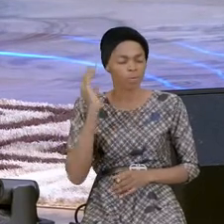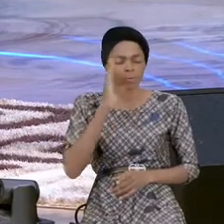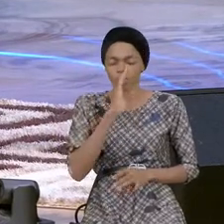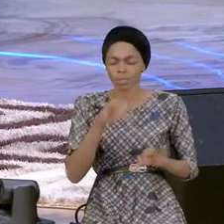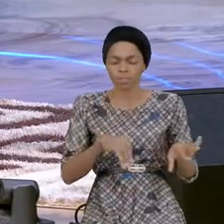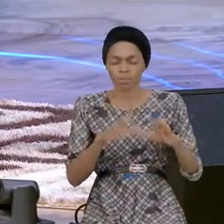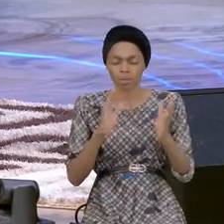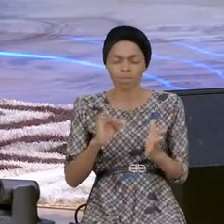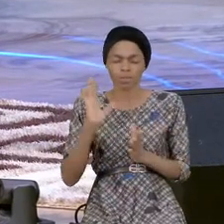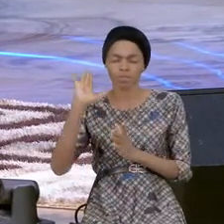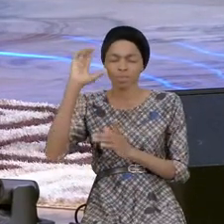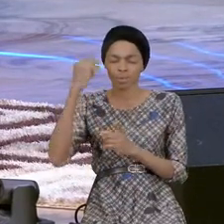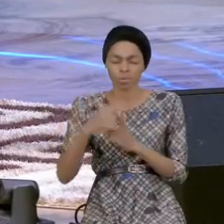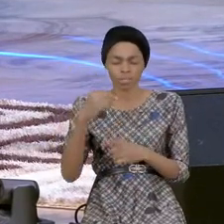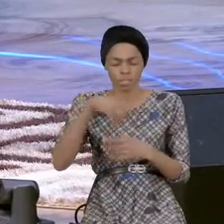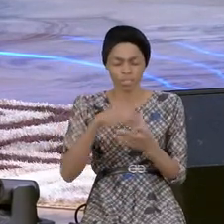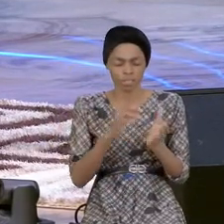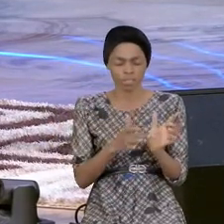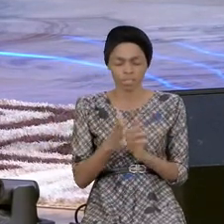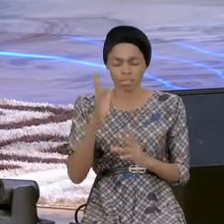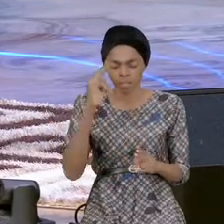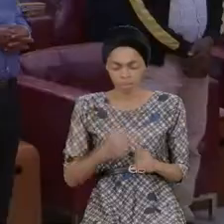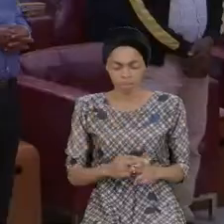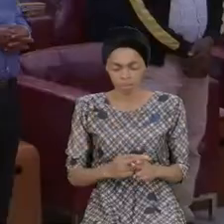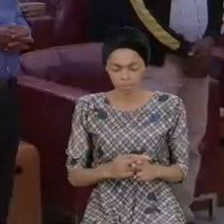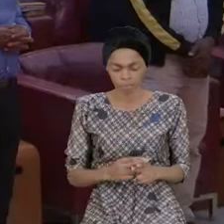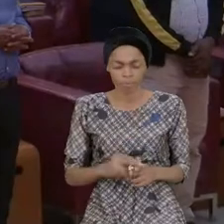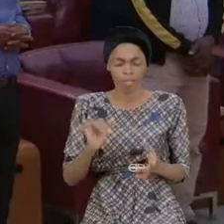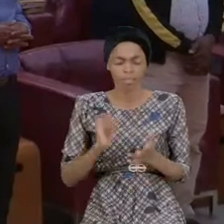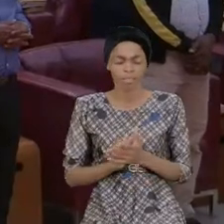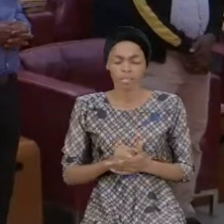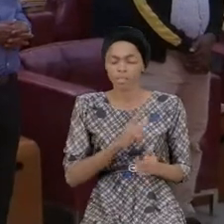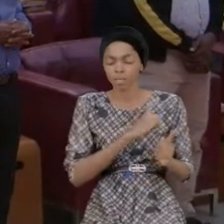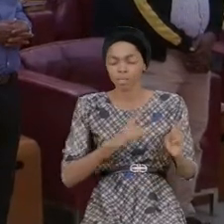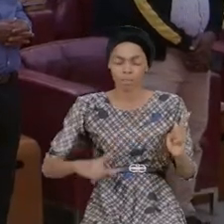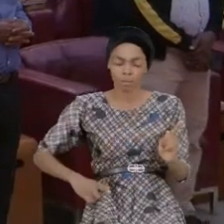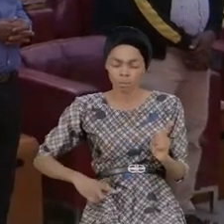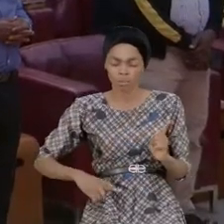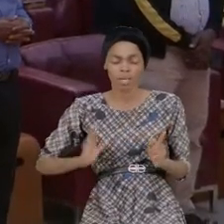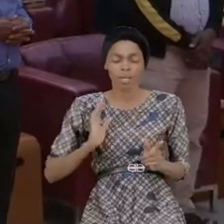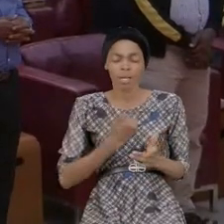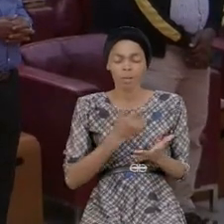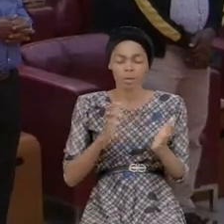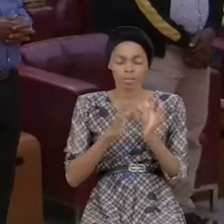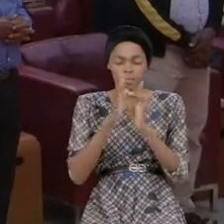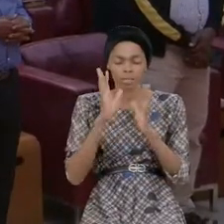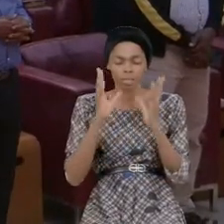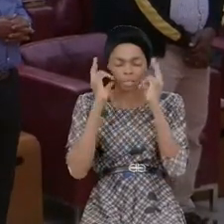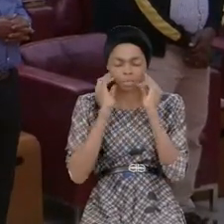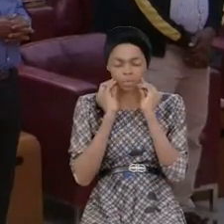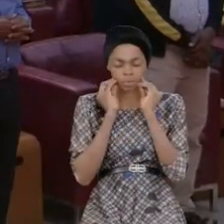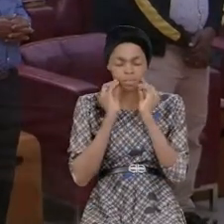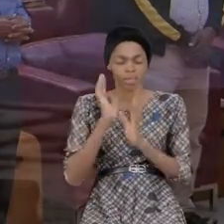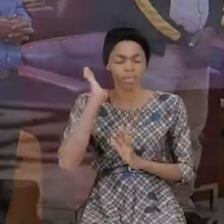of the word in Jesus' name. That, Lord, our Christian experiences